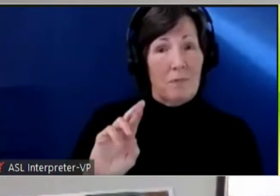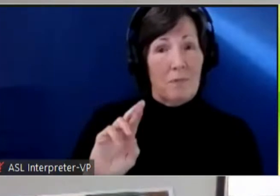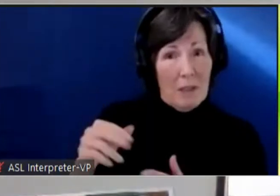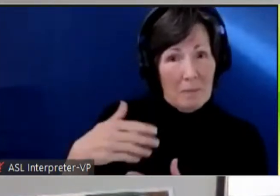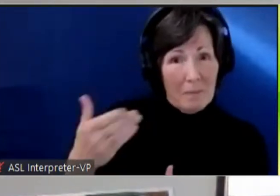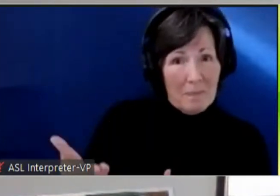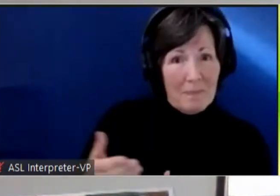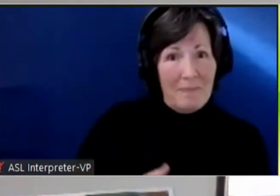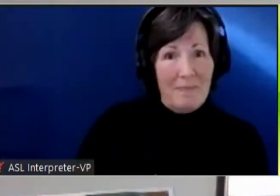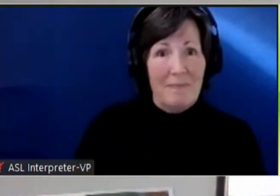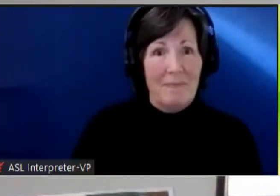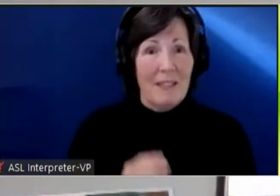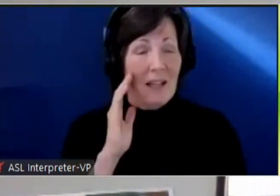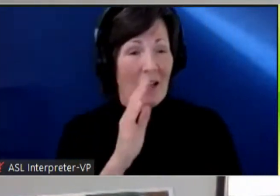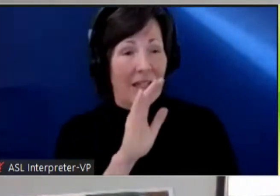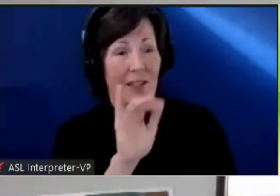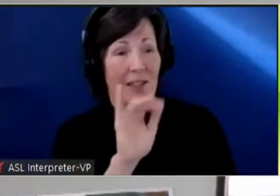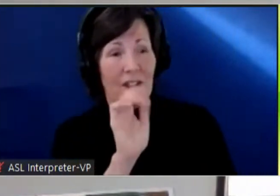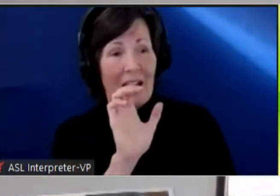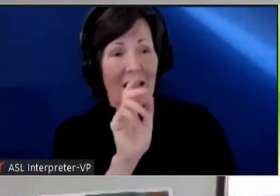Hi, Jackie.